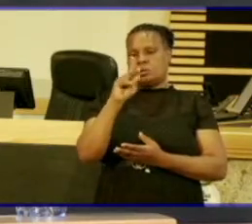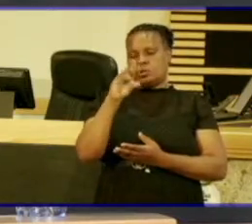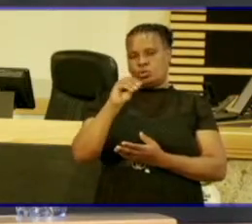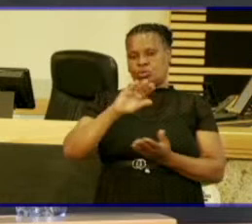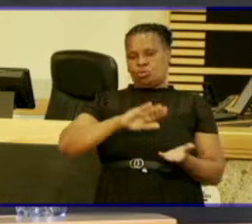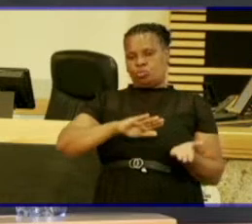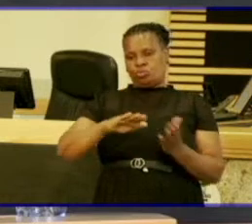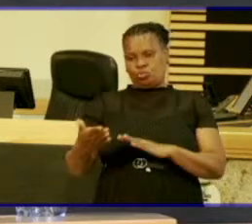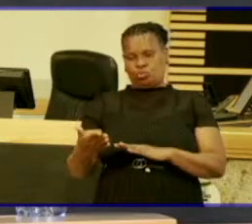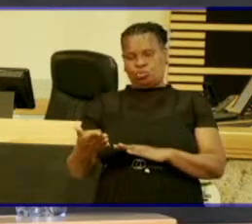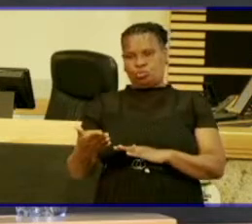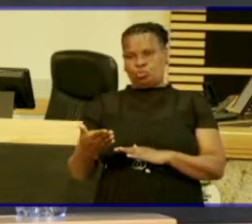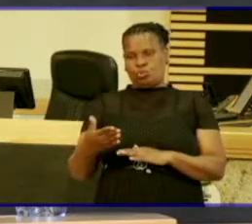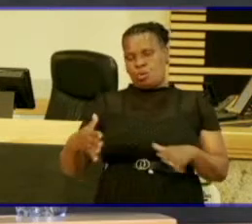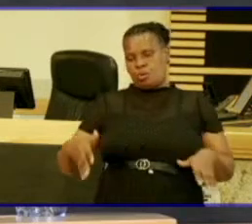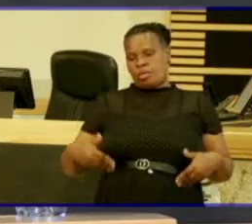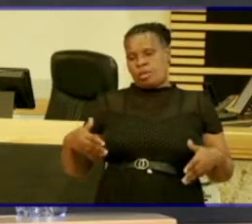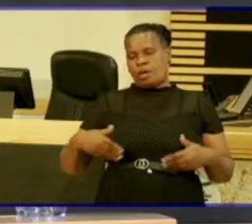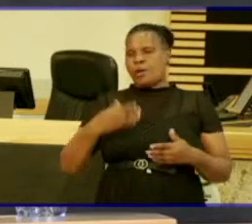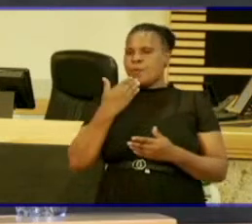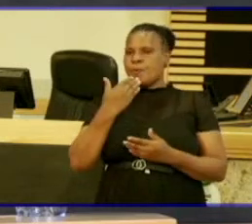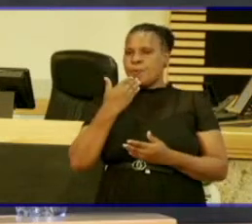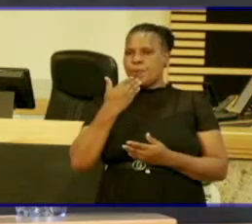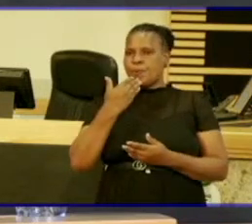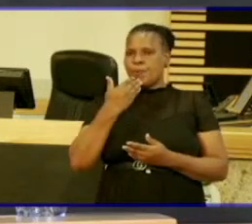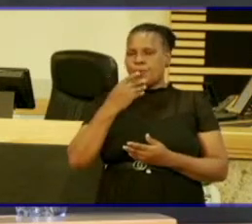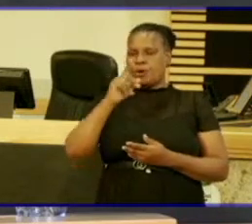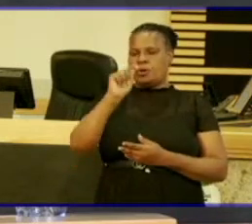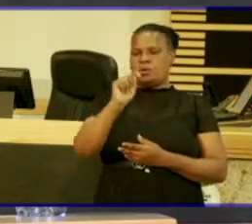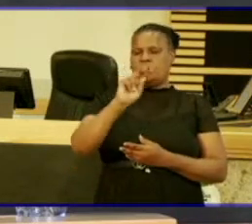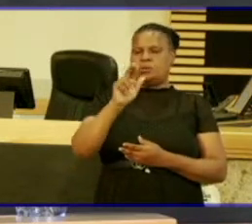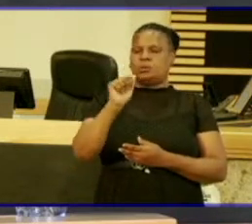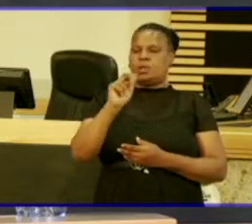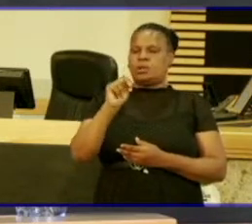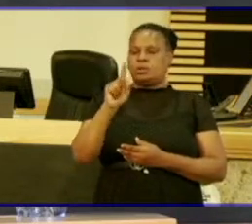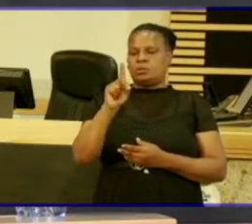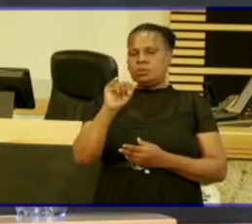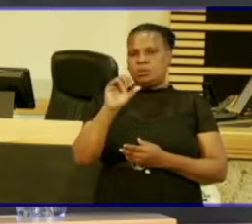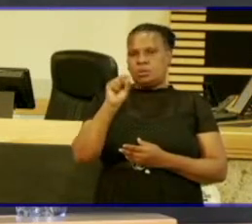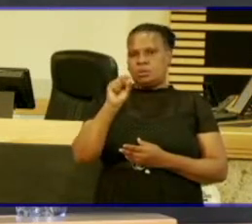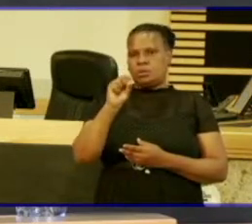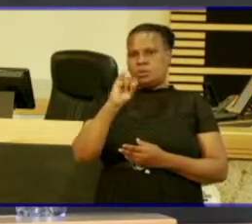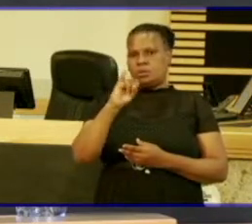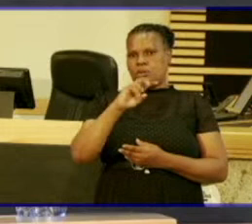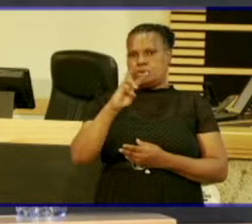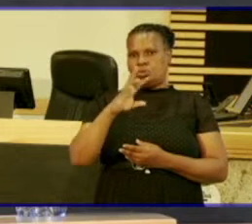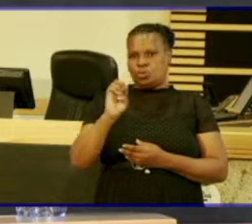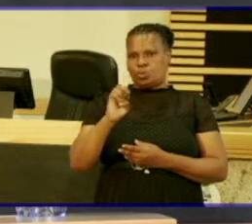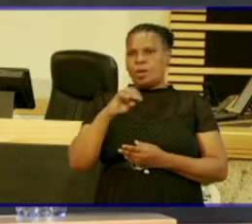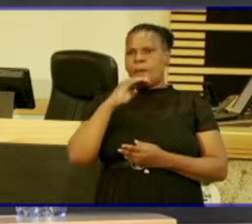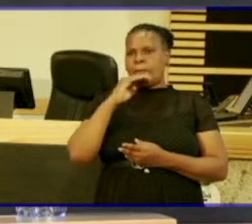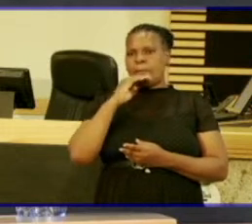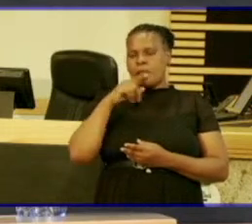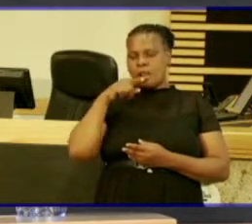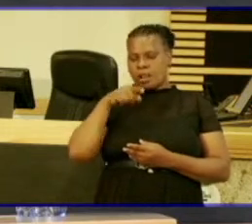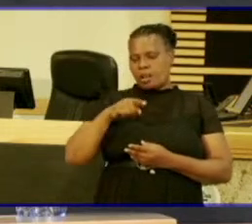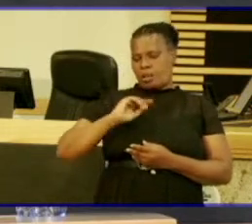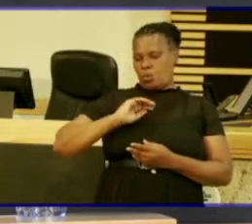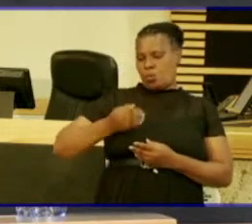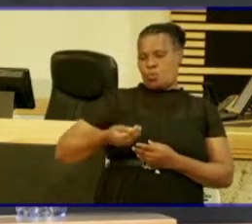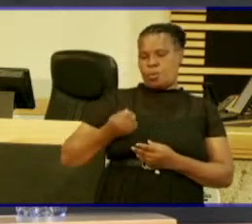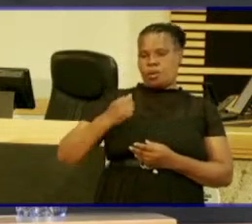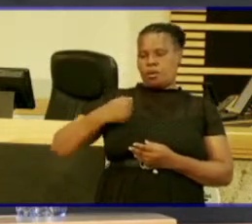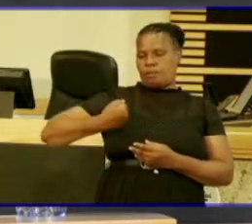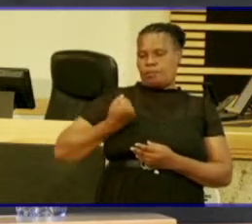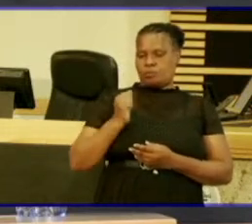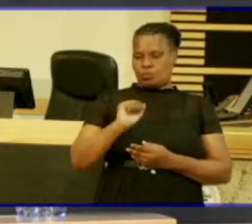walo uNkosi uThandisizwe Diko. Sidlulisa amazwi ovelwano ingakumbi kwinkosikazi yakhe uMiss Khusela Diko